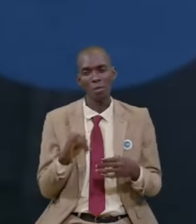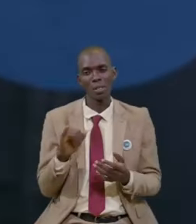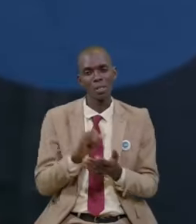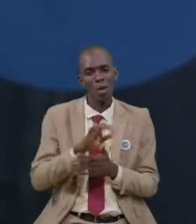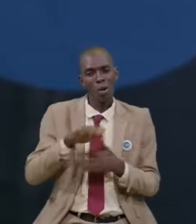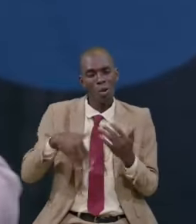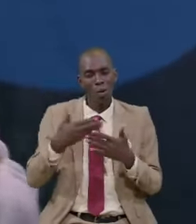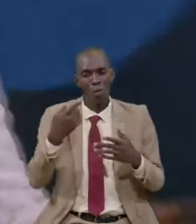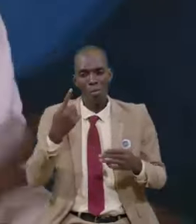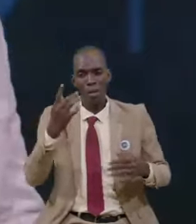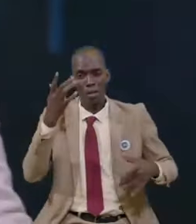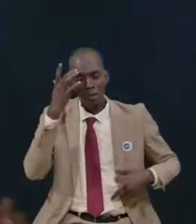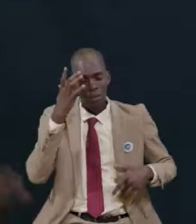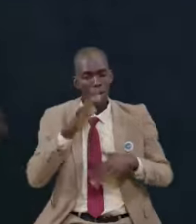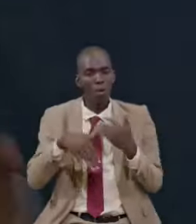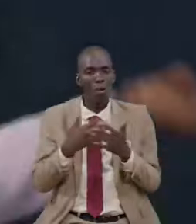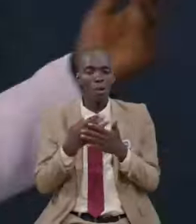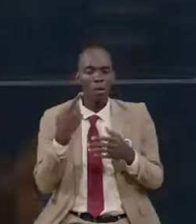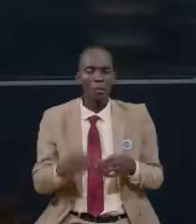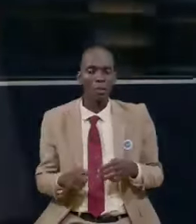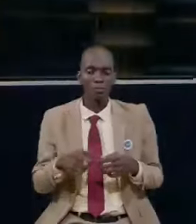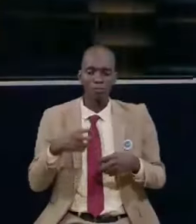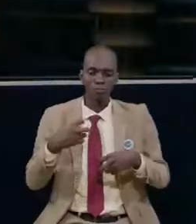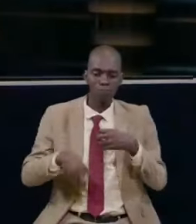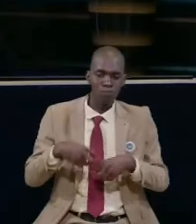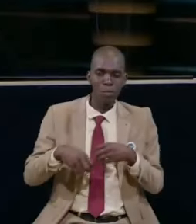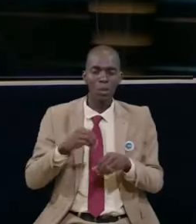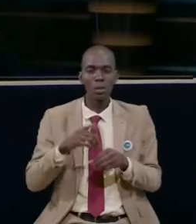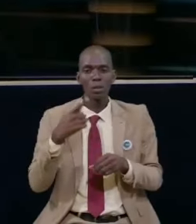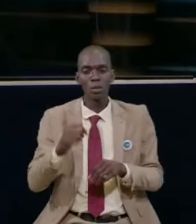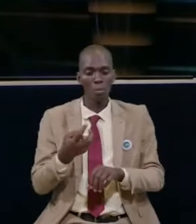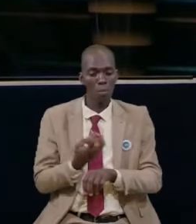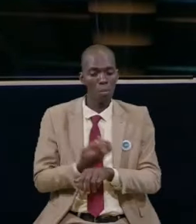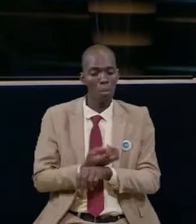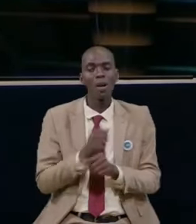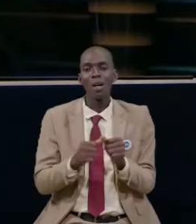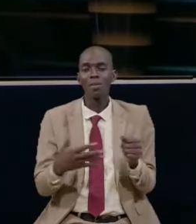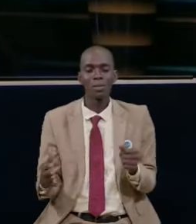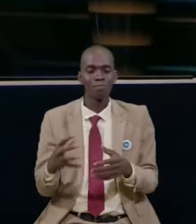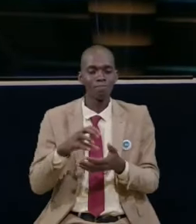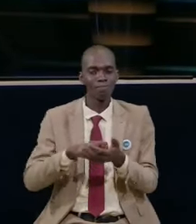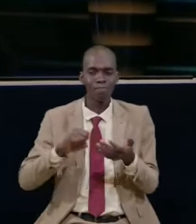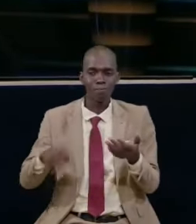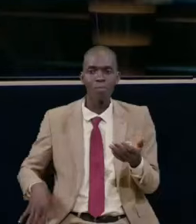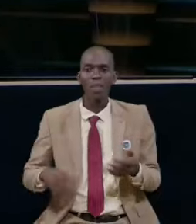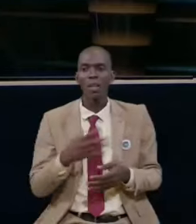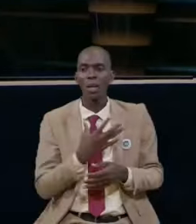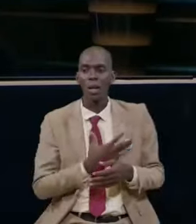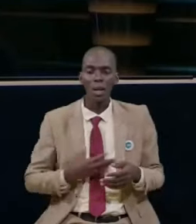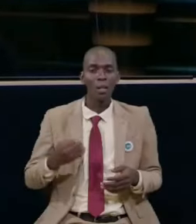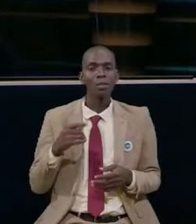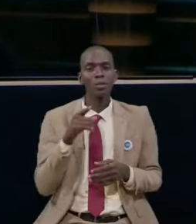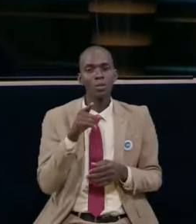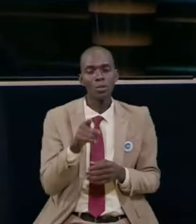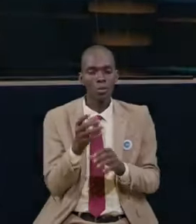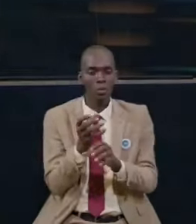the joint, everything vanish away. And he had a notable miracle of healing.